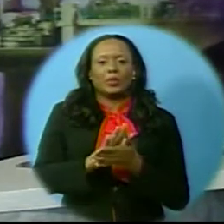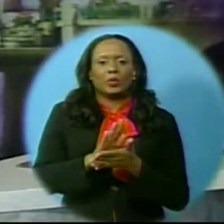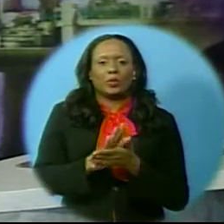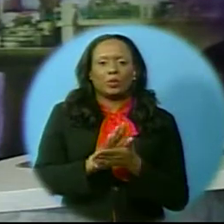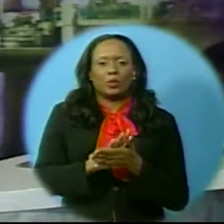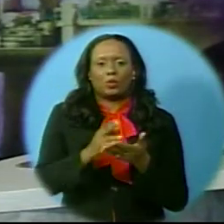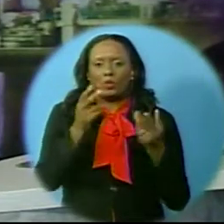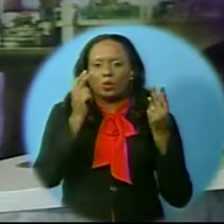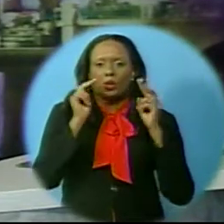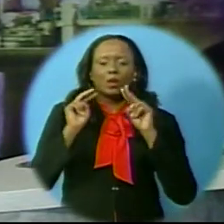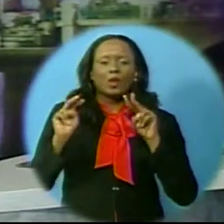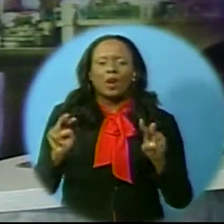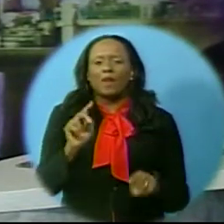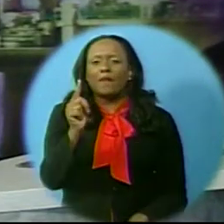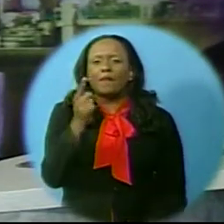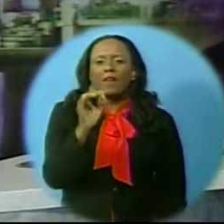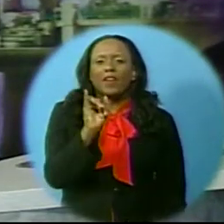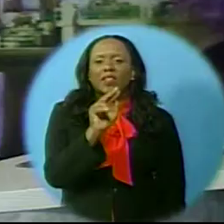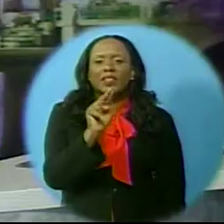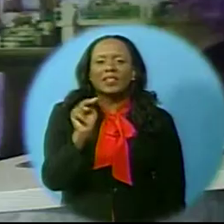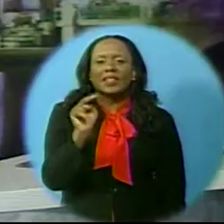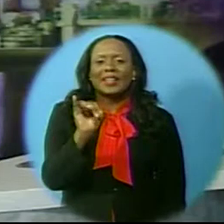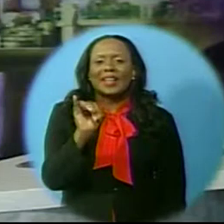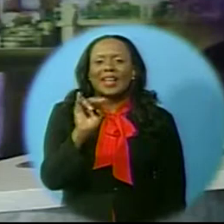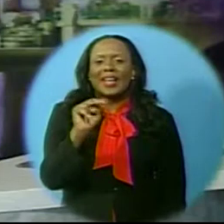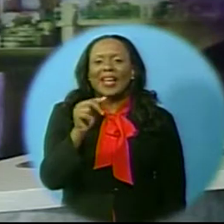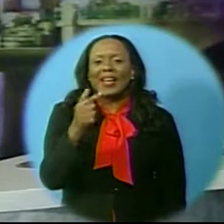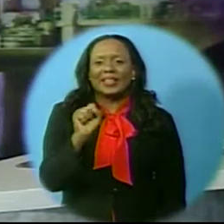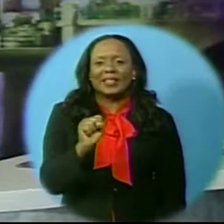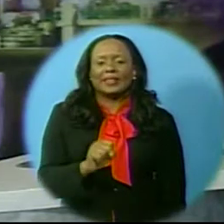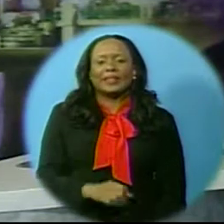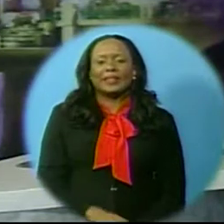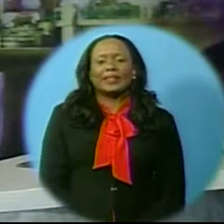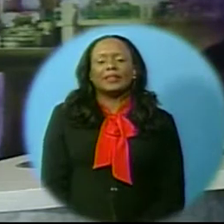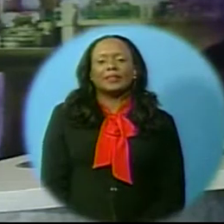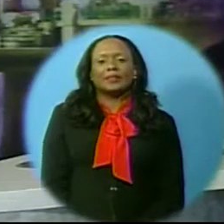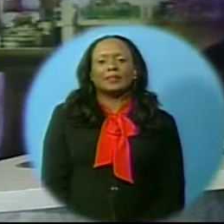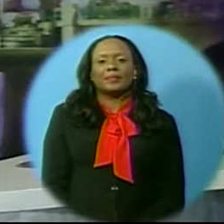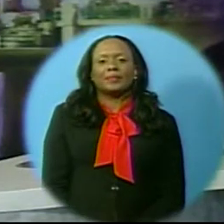Allen School. CBC Shane Jones reports on Combermere's first innings.